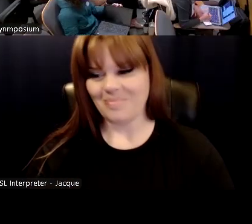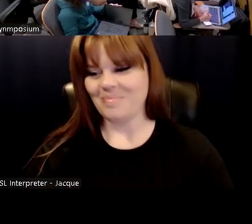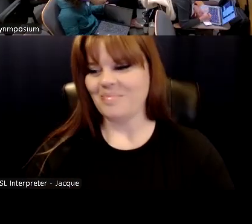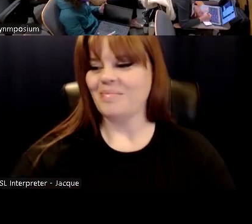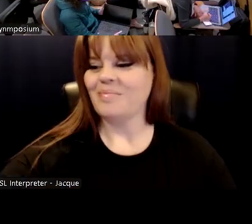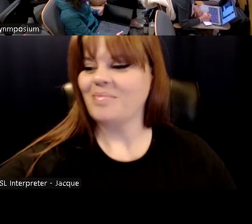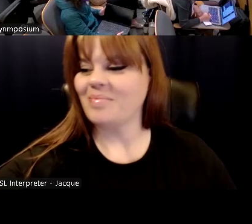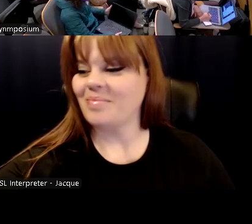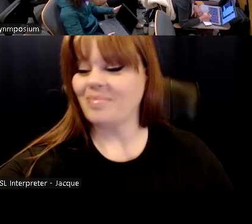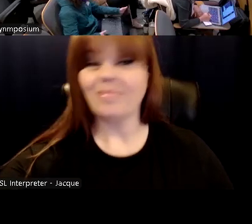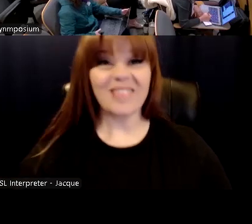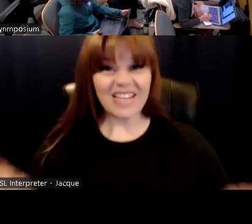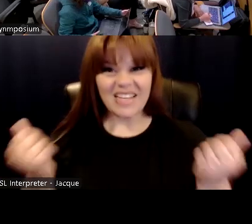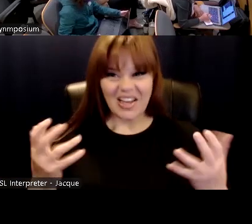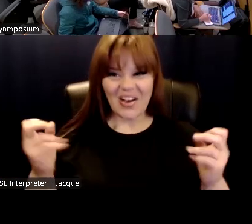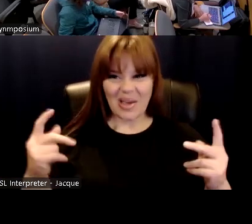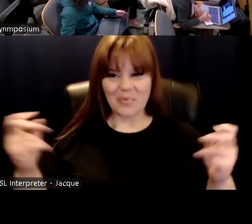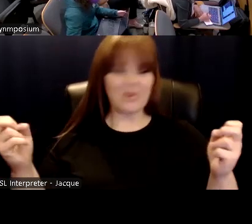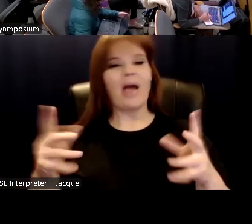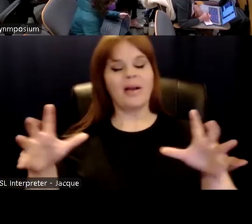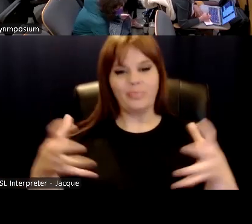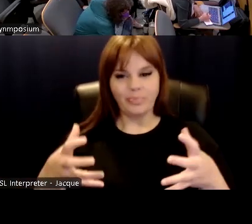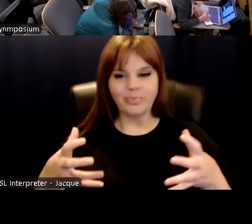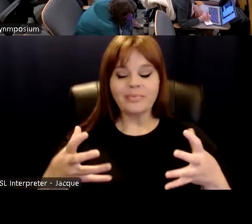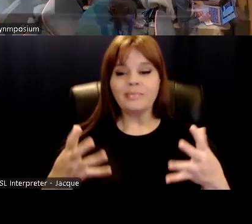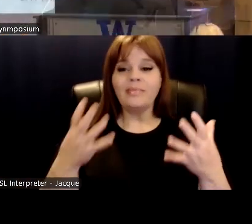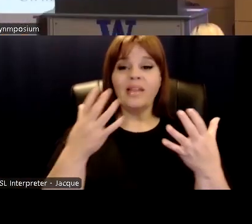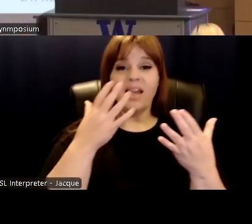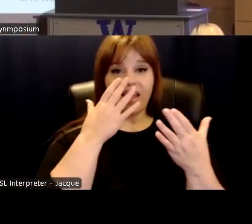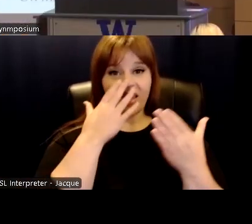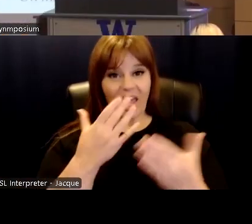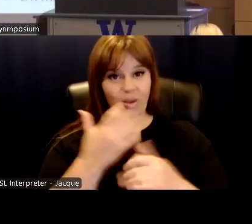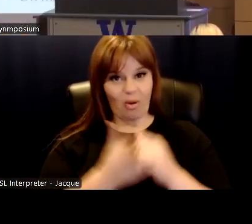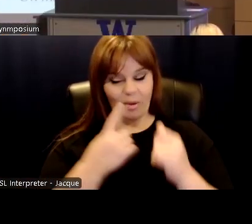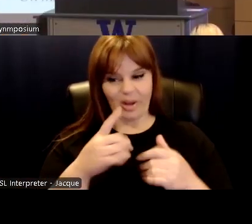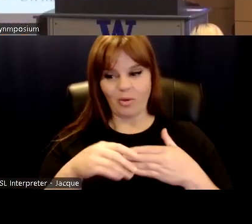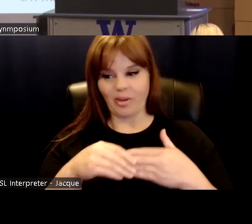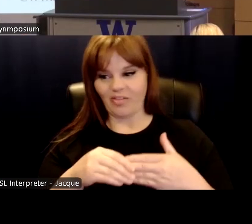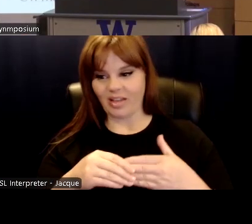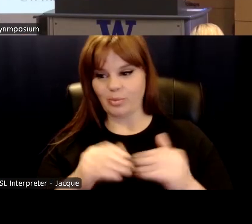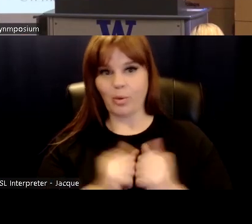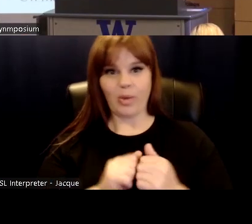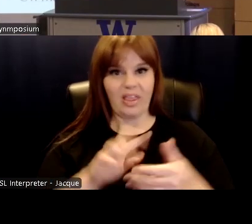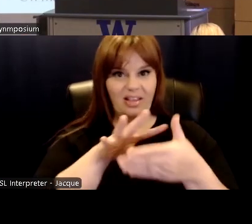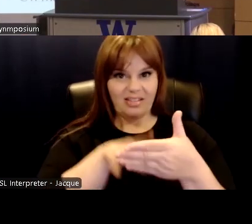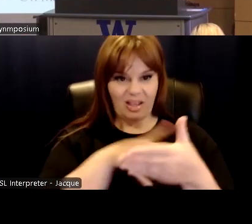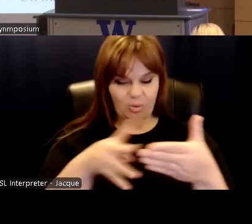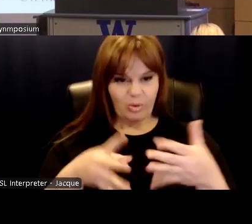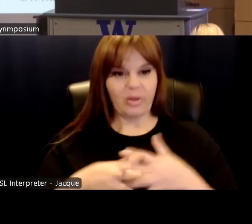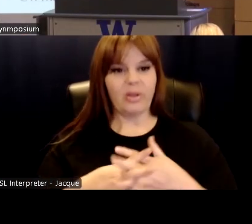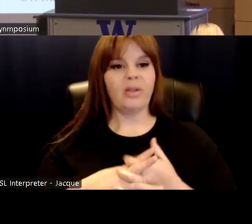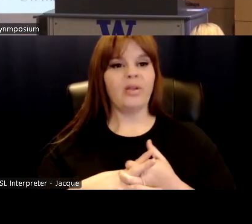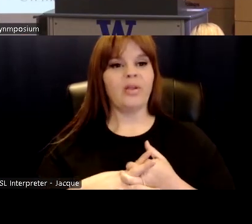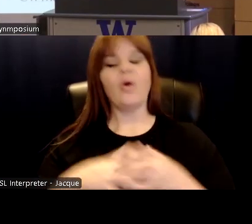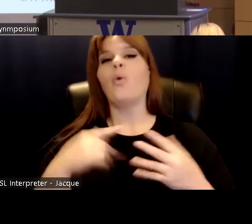Here we go. Okay, we're back. Thank you, everyone, for being flexible with our schedule. We are going